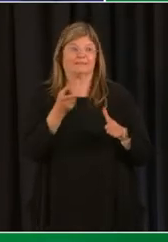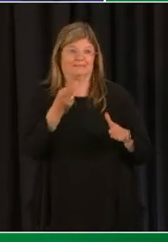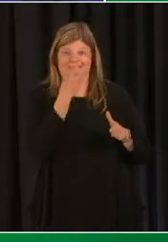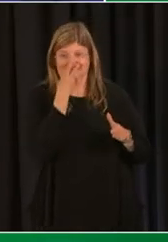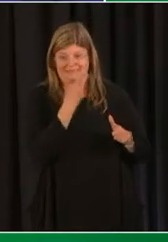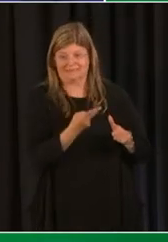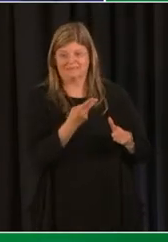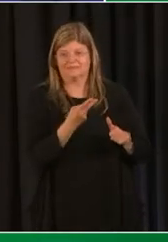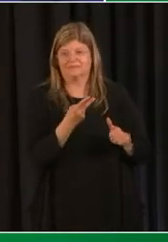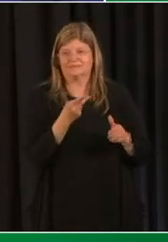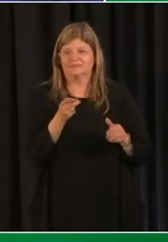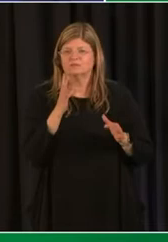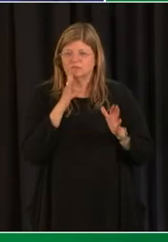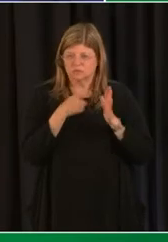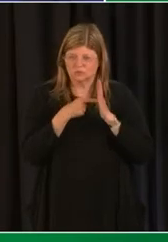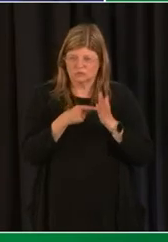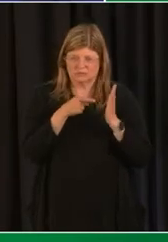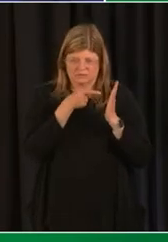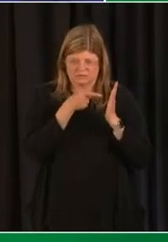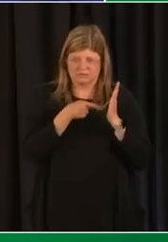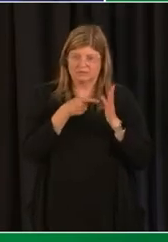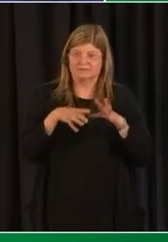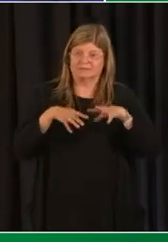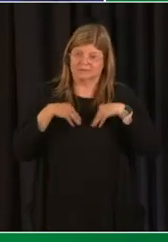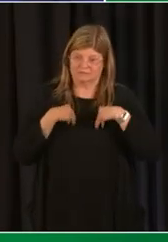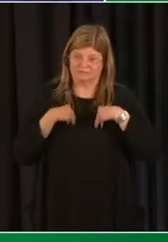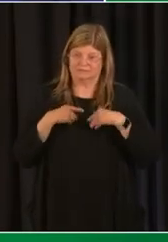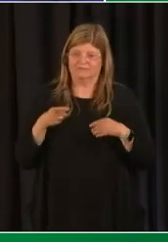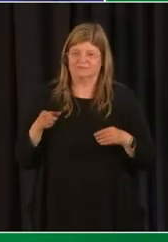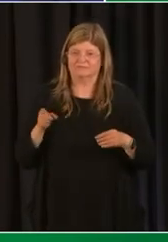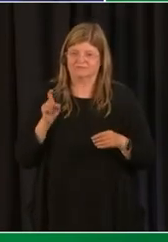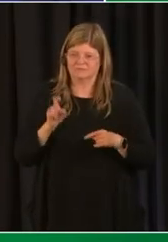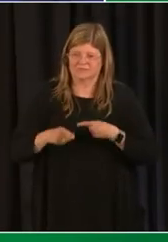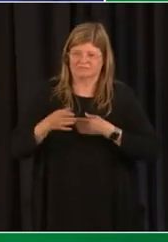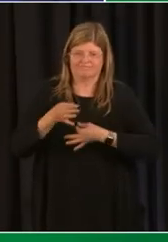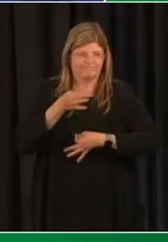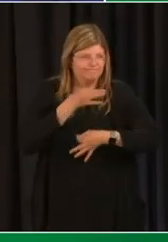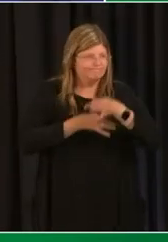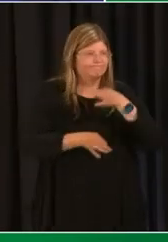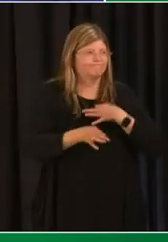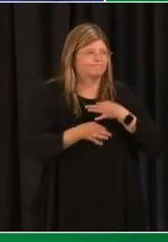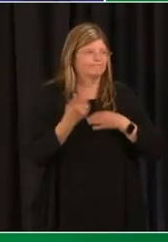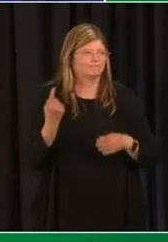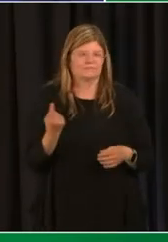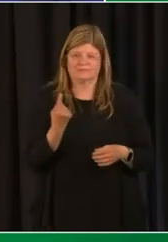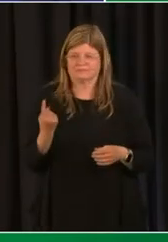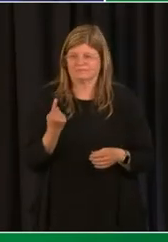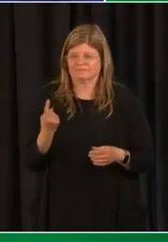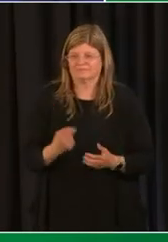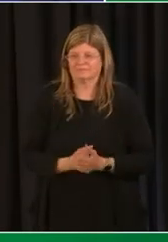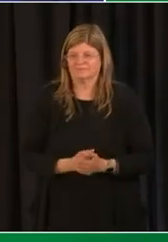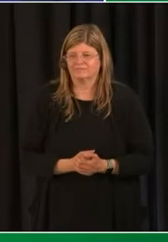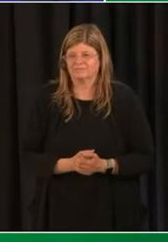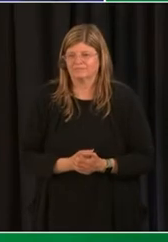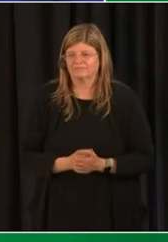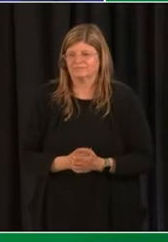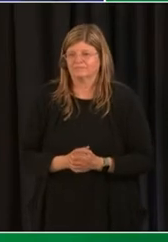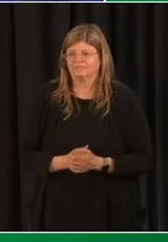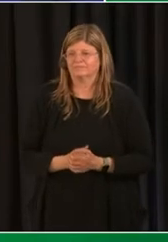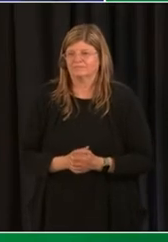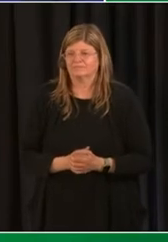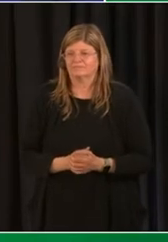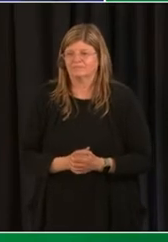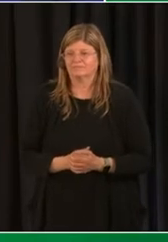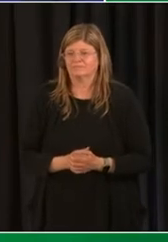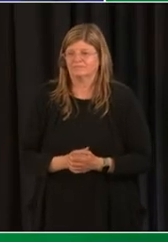does show that what we will accept if you need to substitute something that you are unable to access. And I